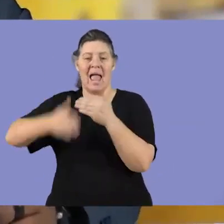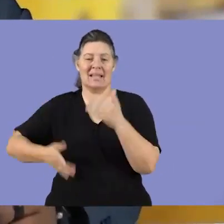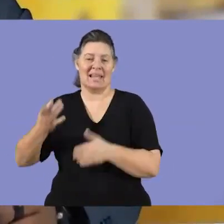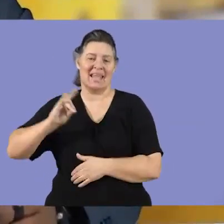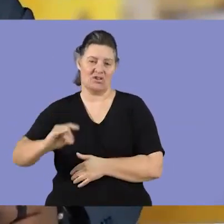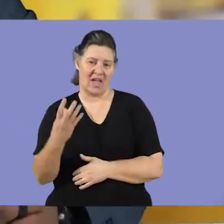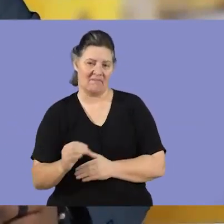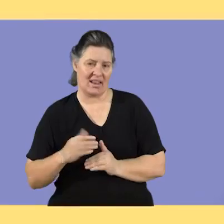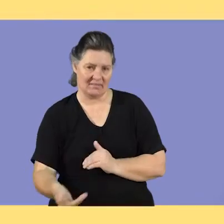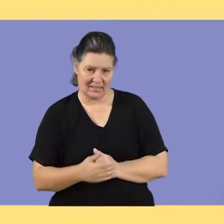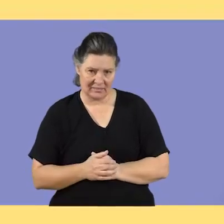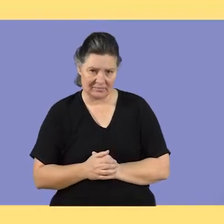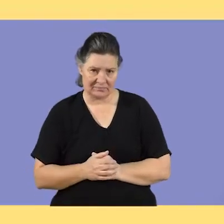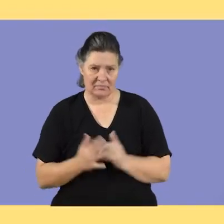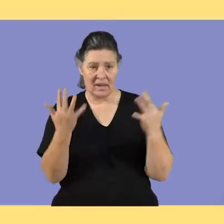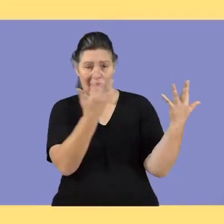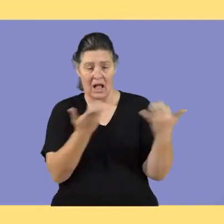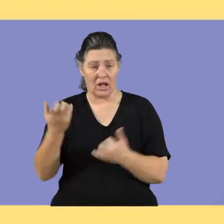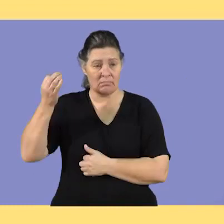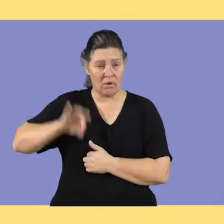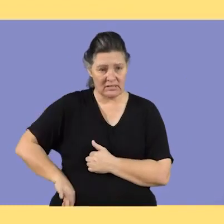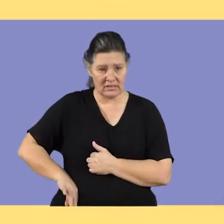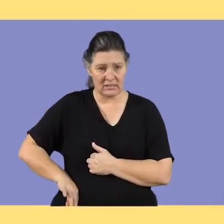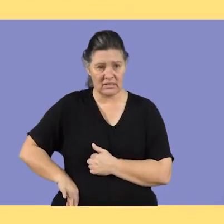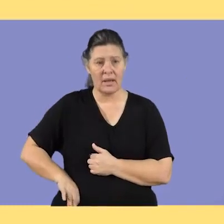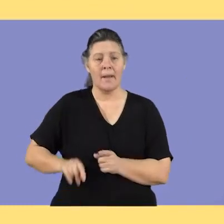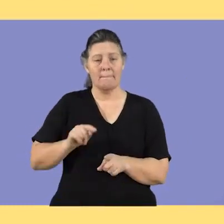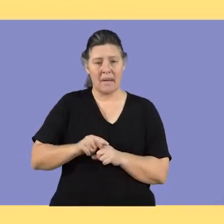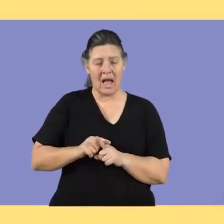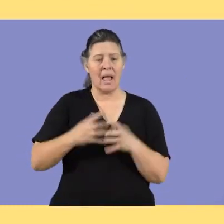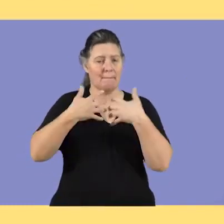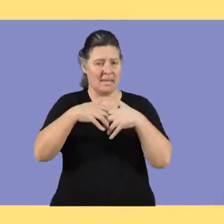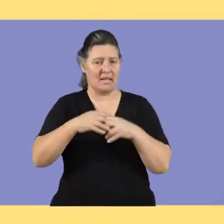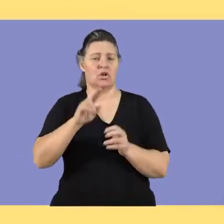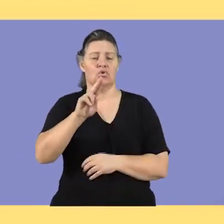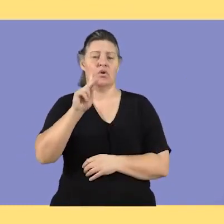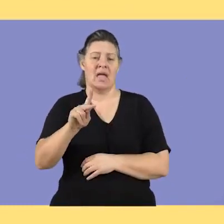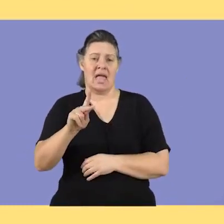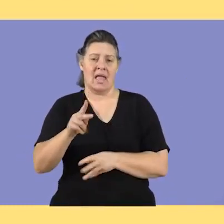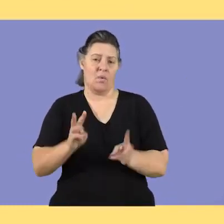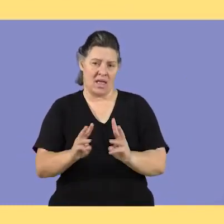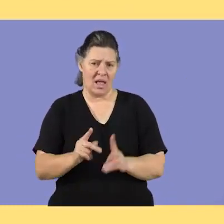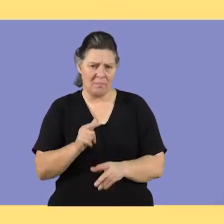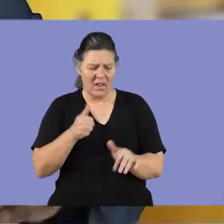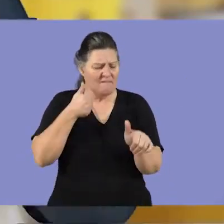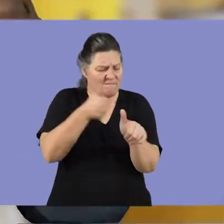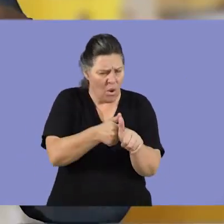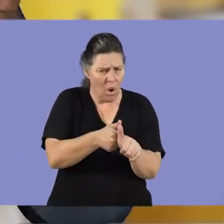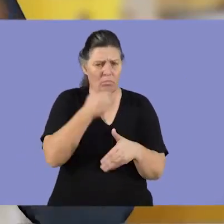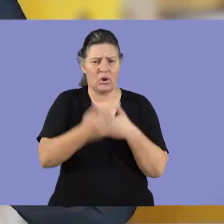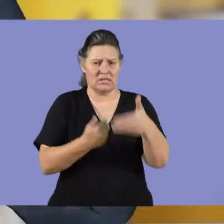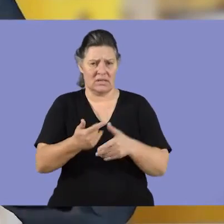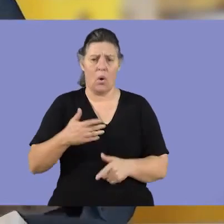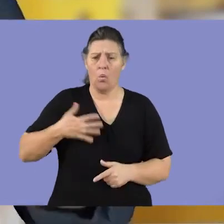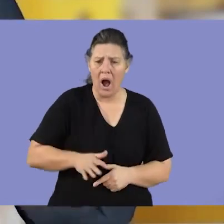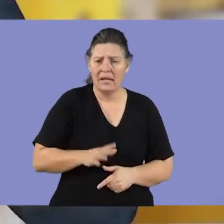end. And then the calculation of profit by mixing up the UK method. It is important that you follow the steps that I showed you. What you want